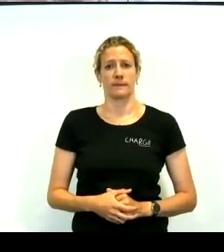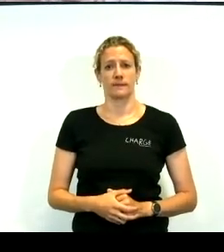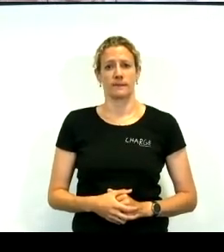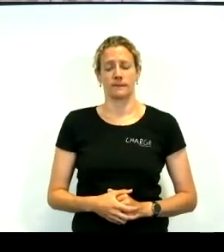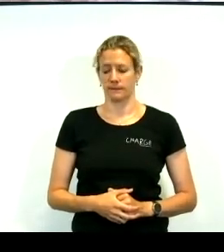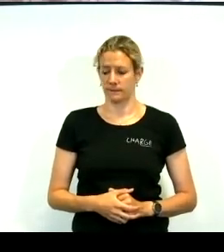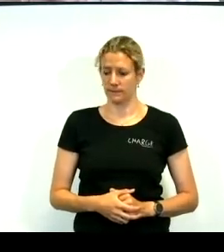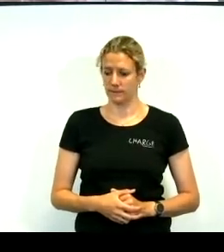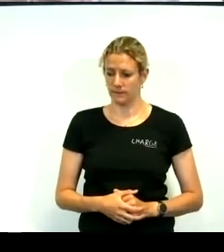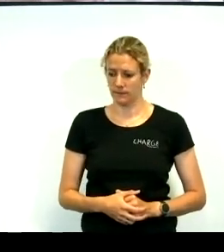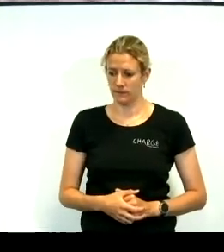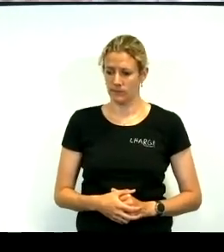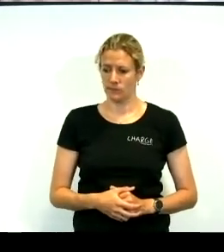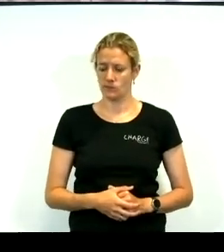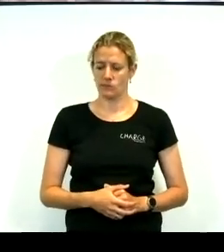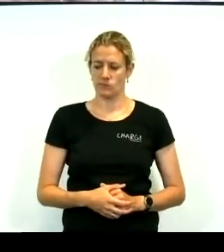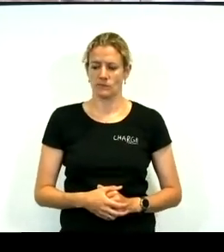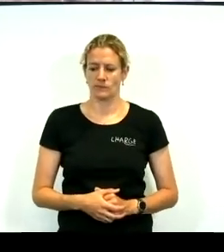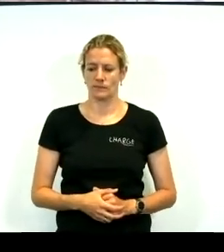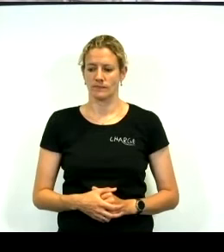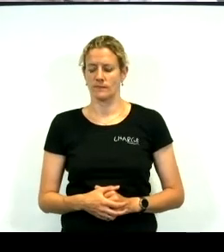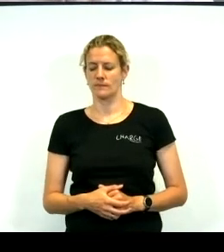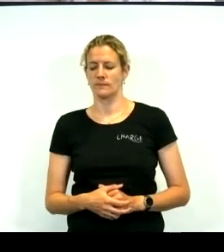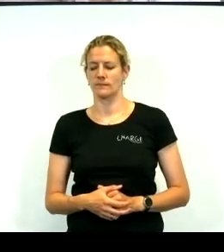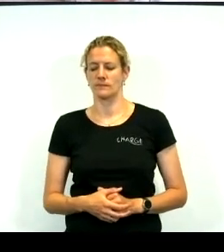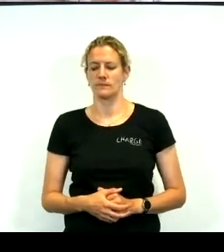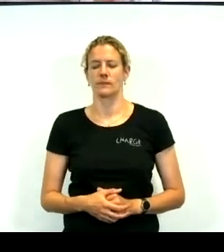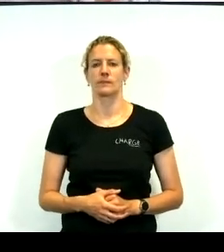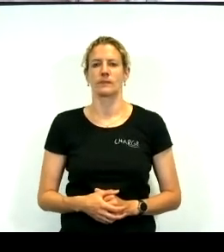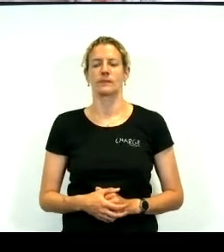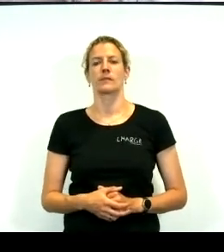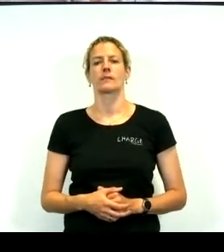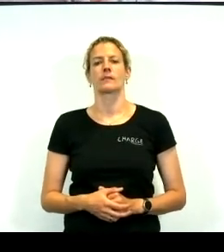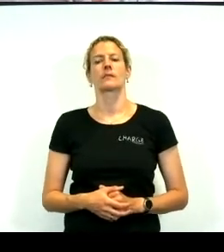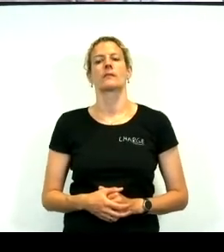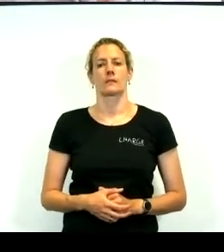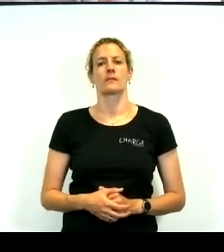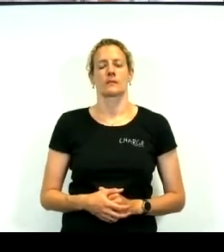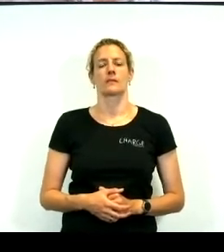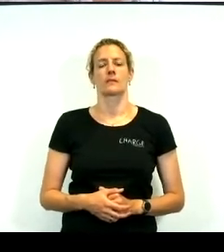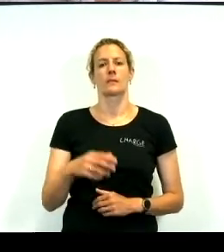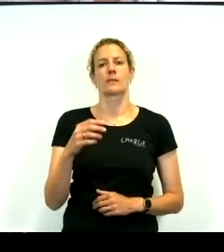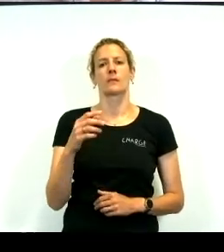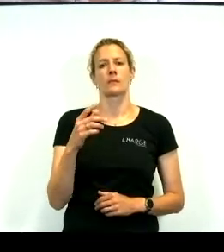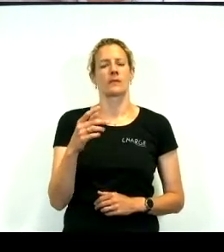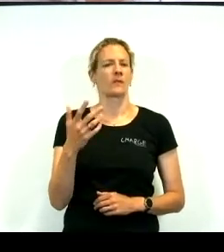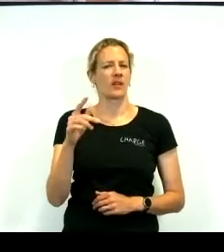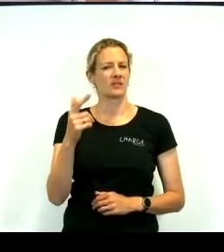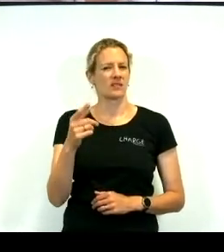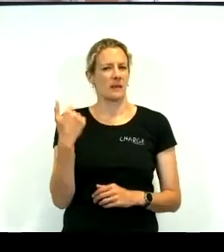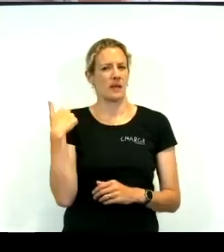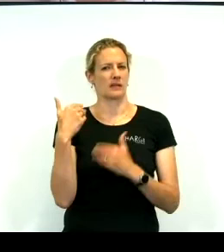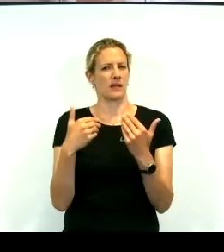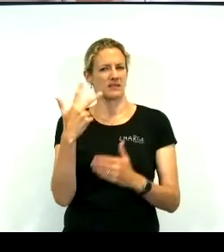The one where he had the 3 injections, yes, he did. He took it with him. And he had the